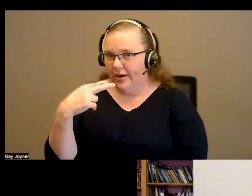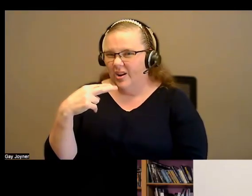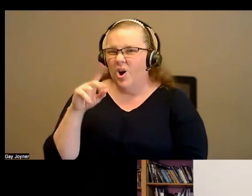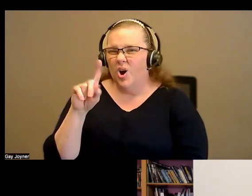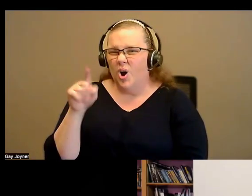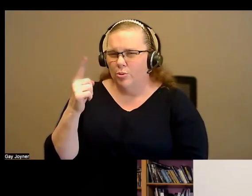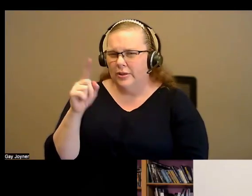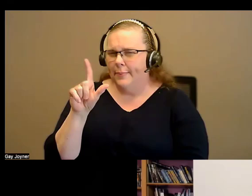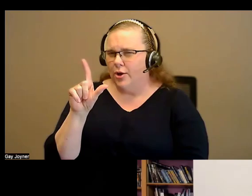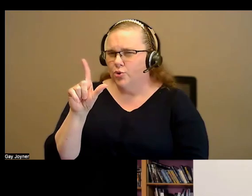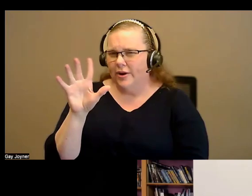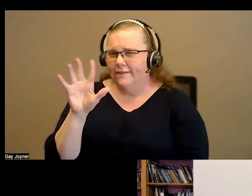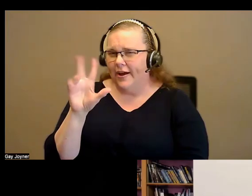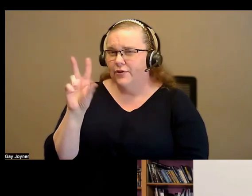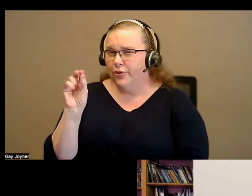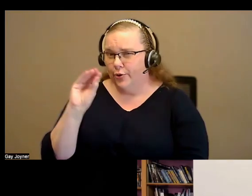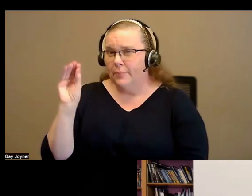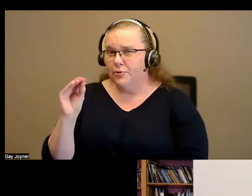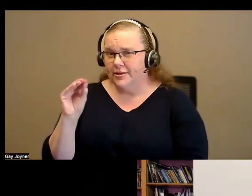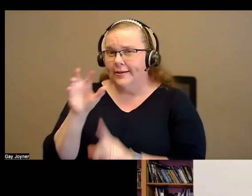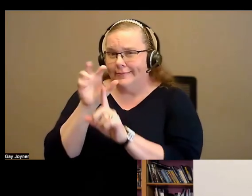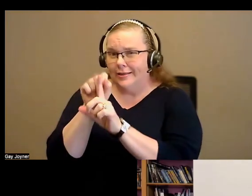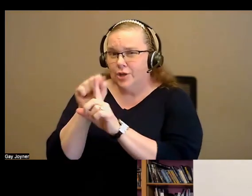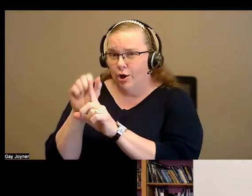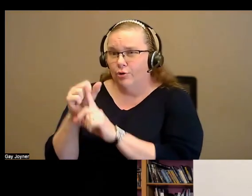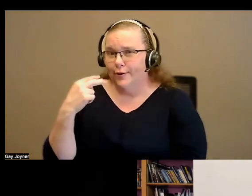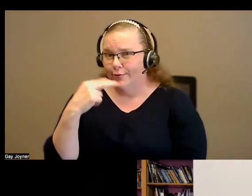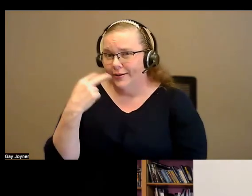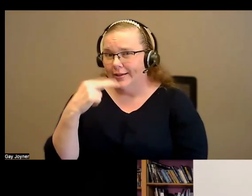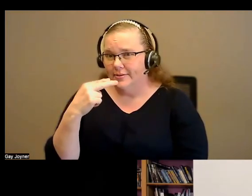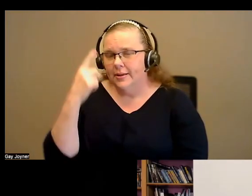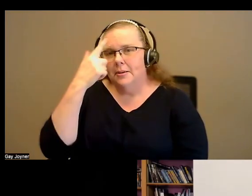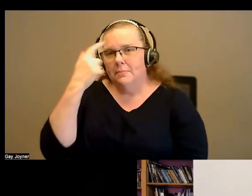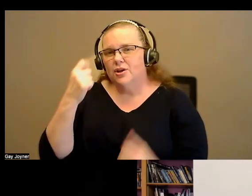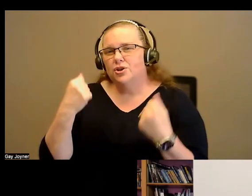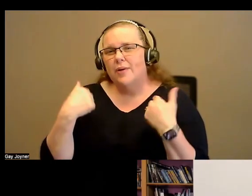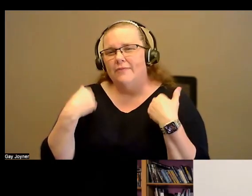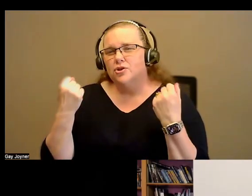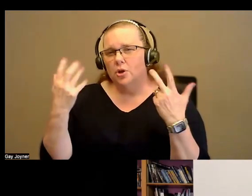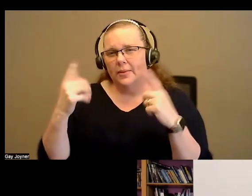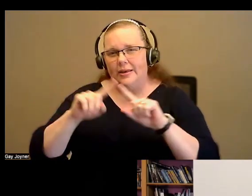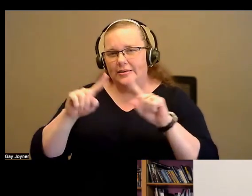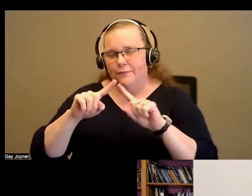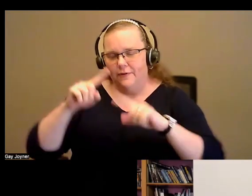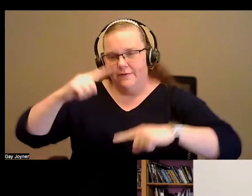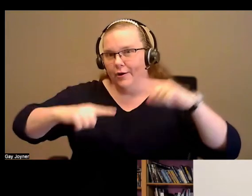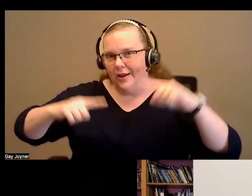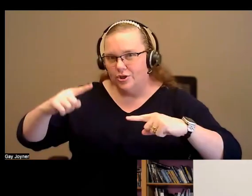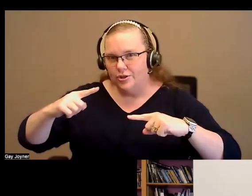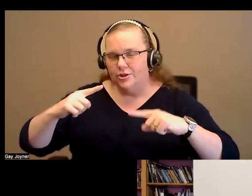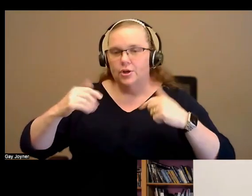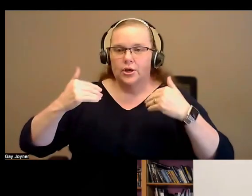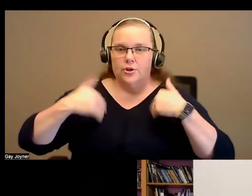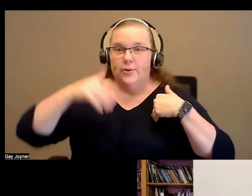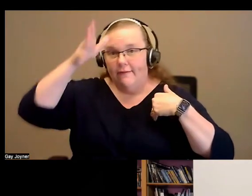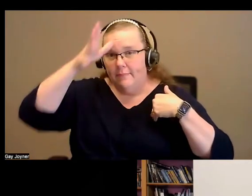lip read, only about 25 to 30% is caught on the lips Mm. because you have so many different